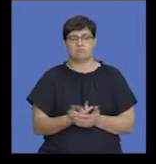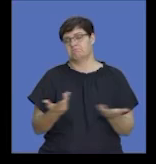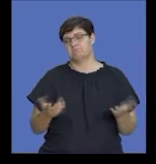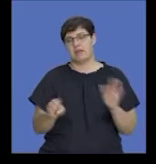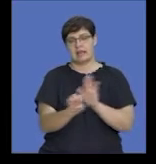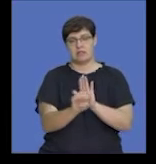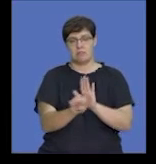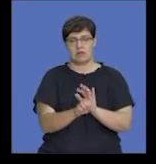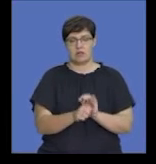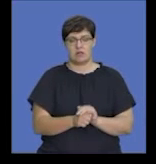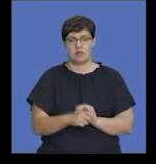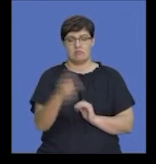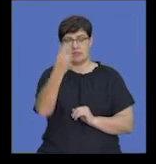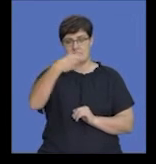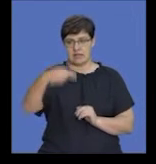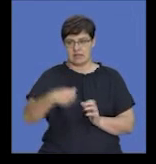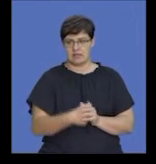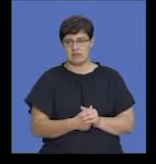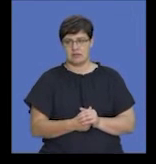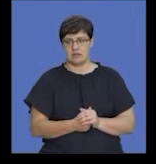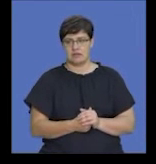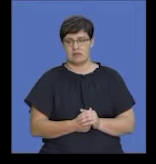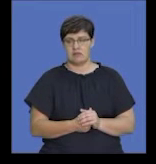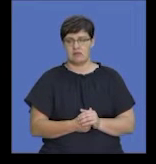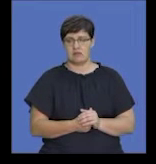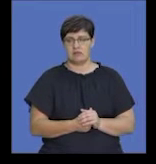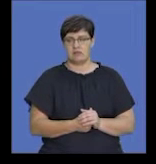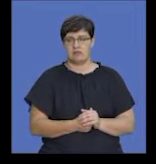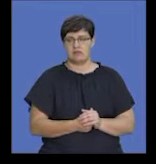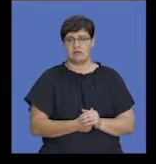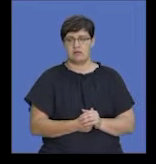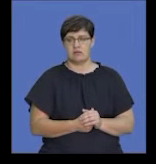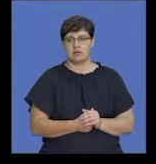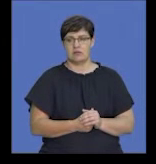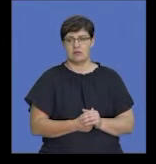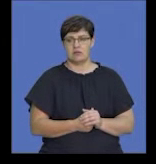you sign and then you would write your